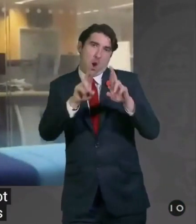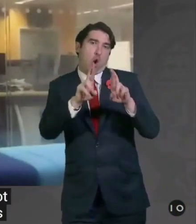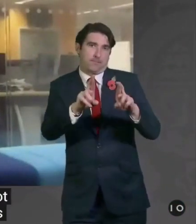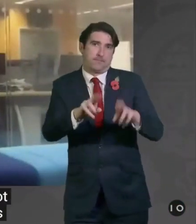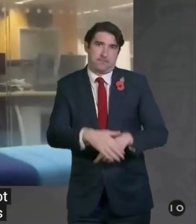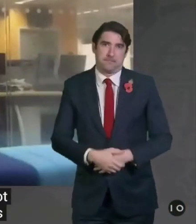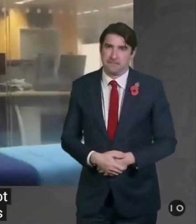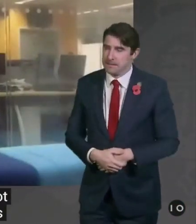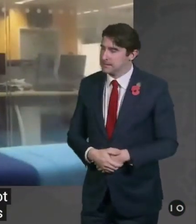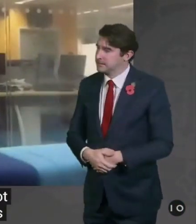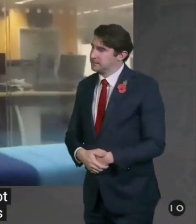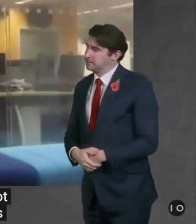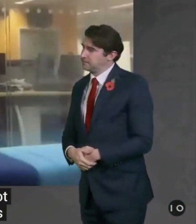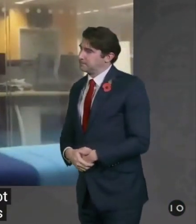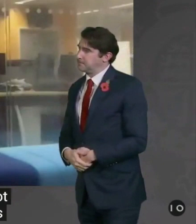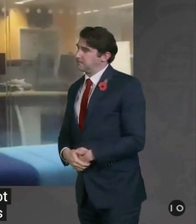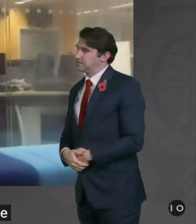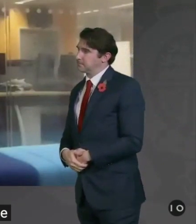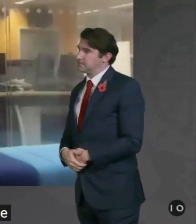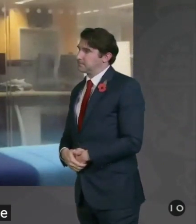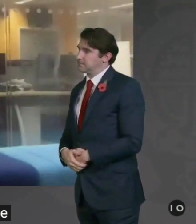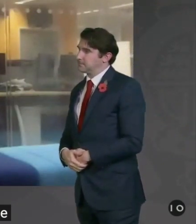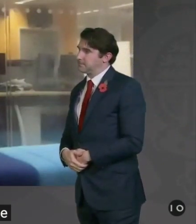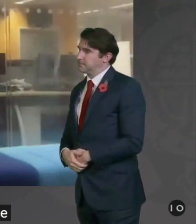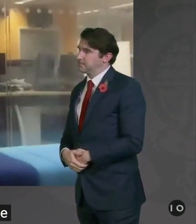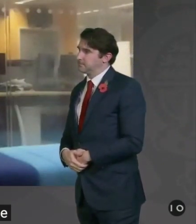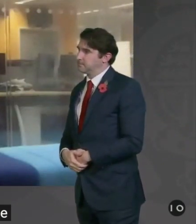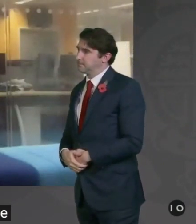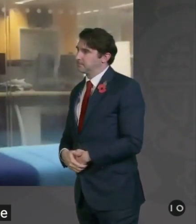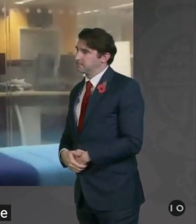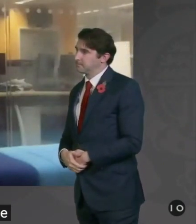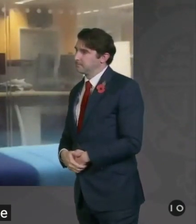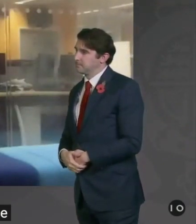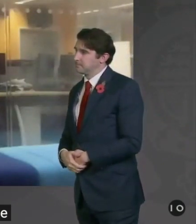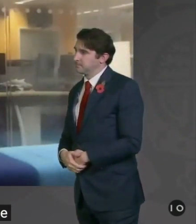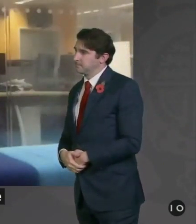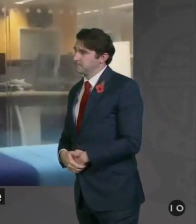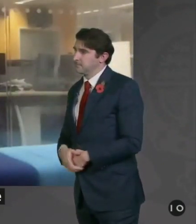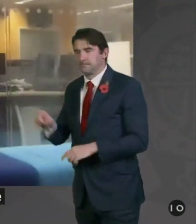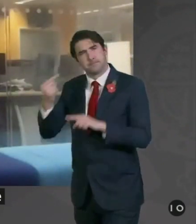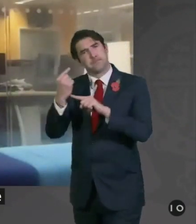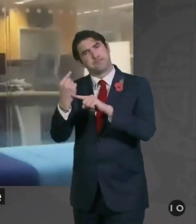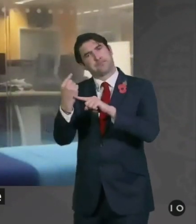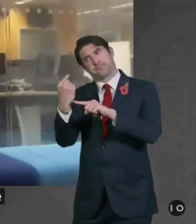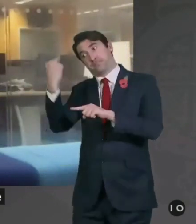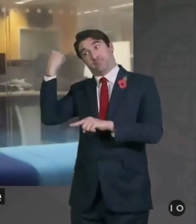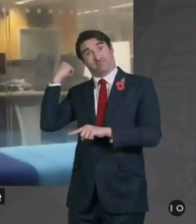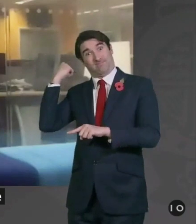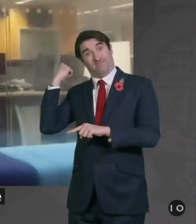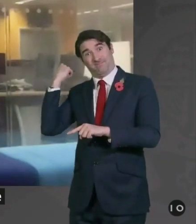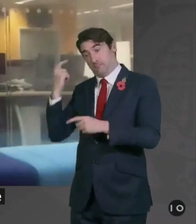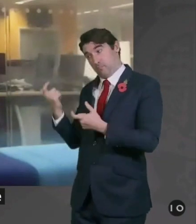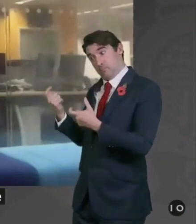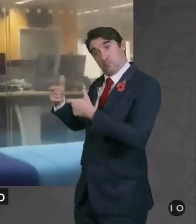was supposed to be local restrictions and test and trace. Now those have shown to be totally inadequate. Why do you think that